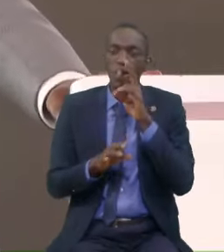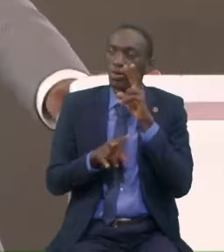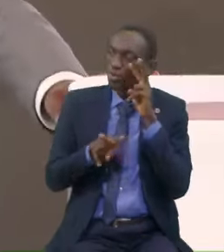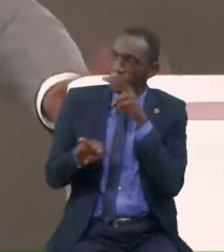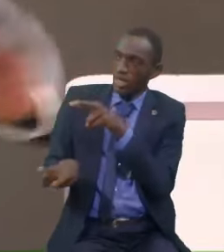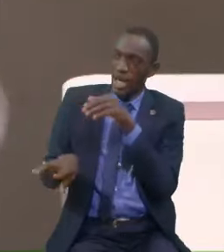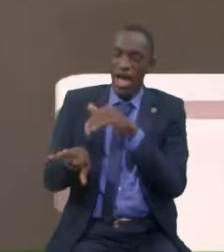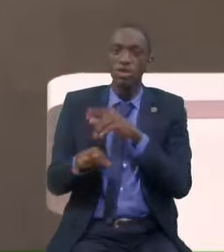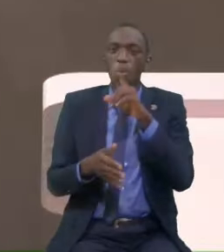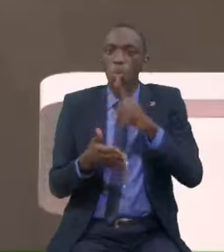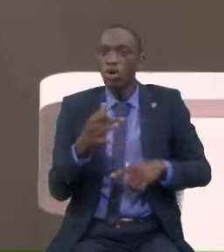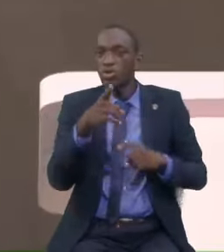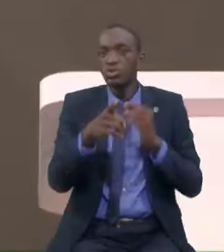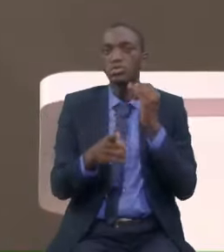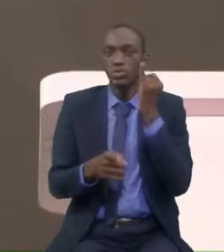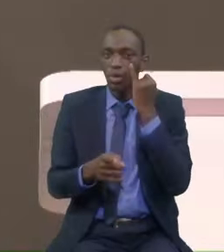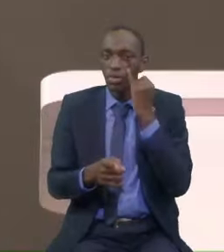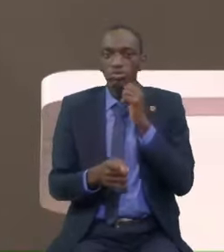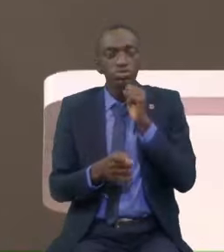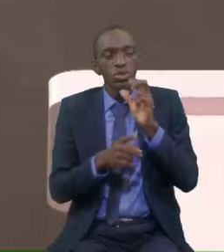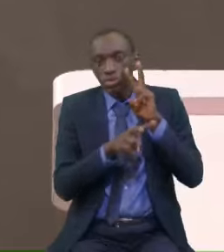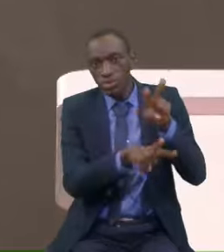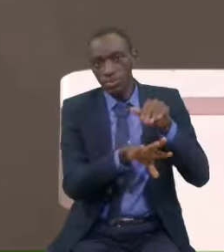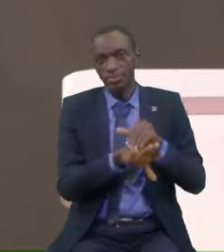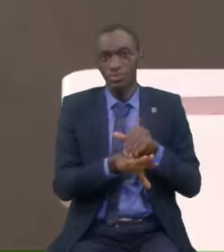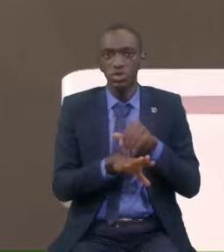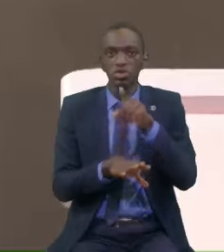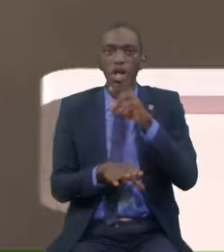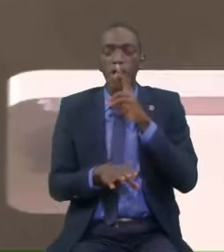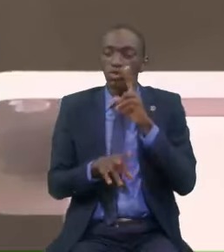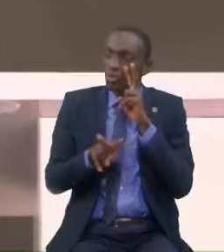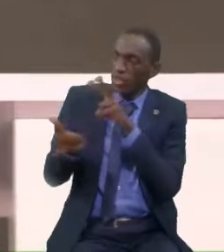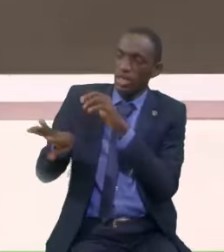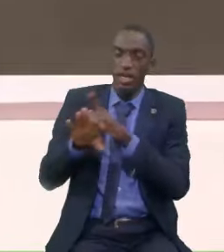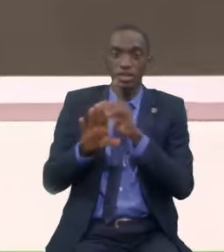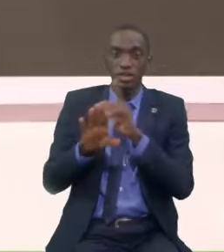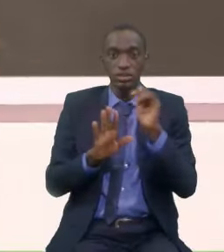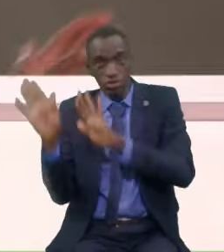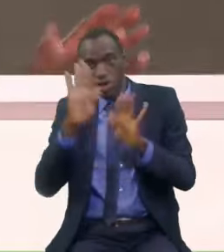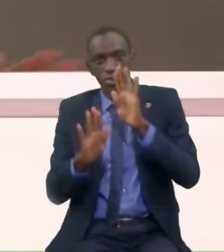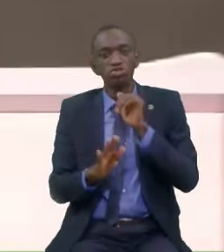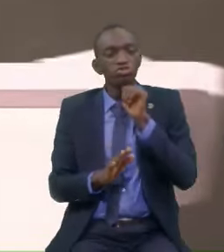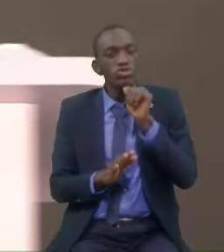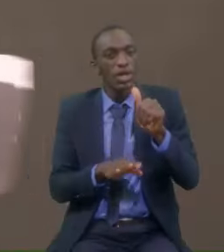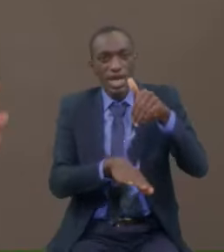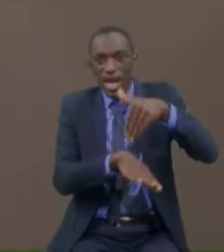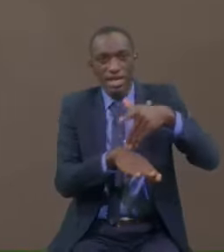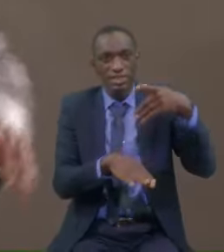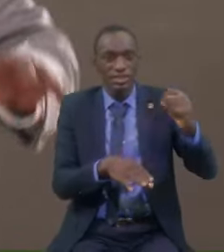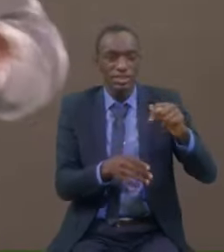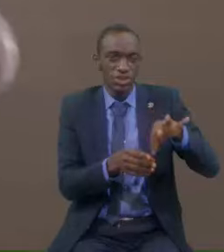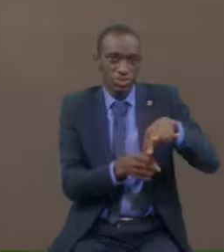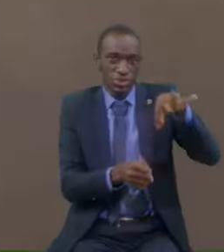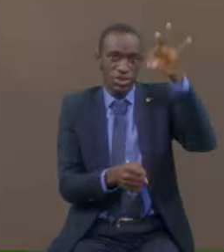at. You're looking at the storm, not at the Spirit. You're looking at the confusion, not at the